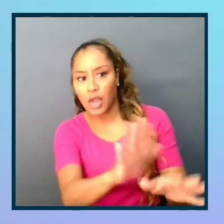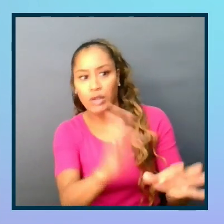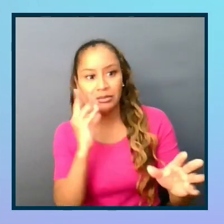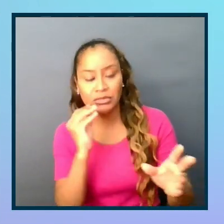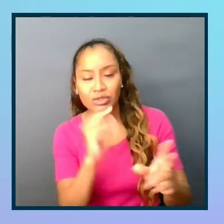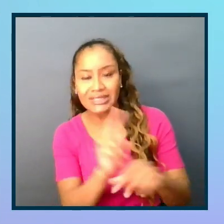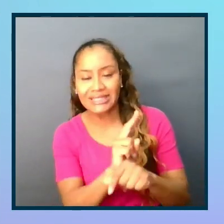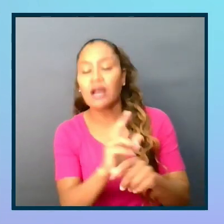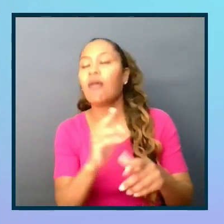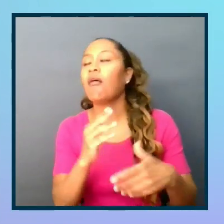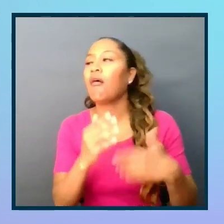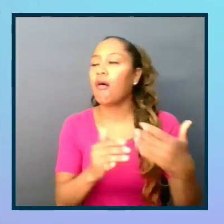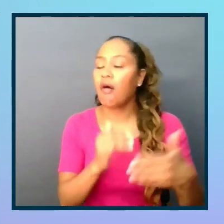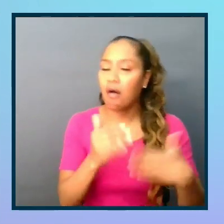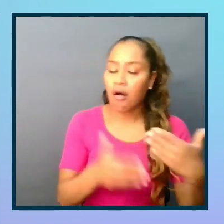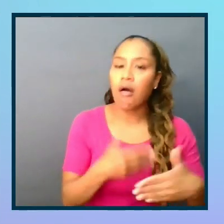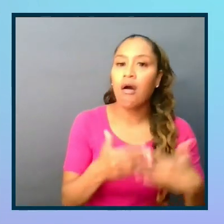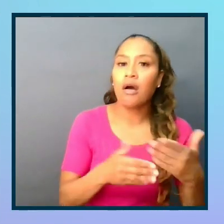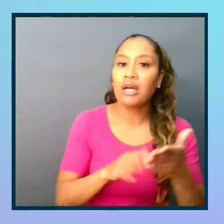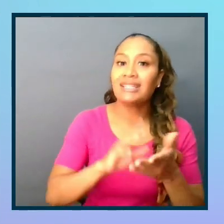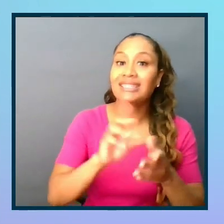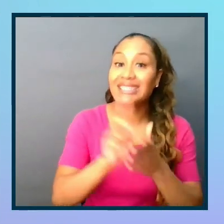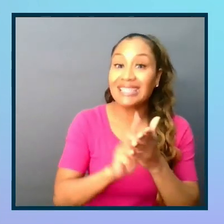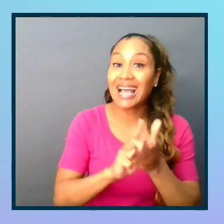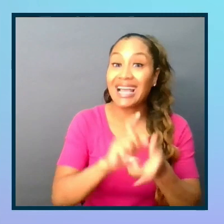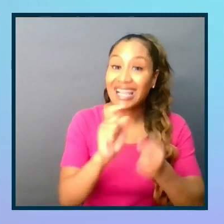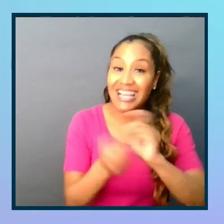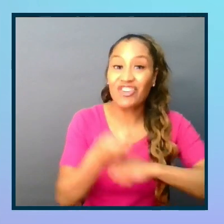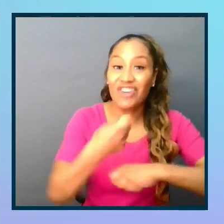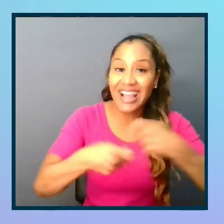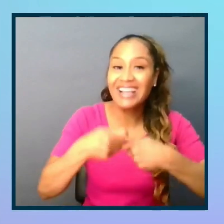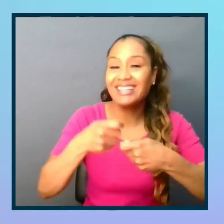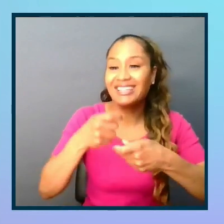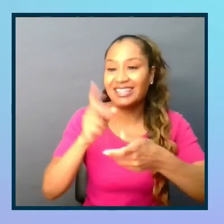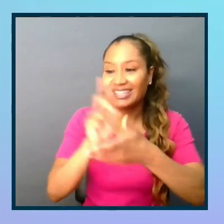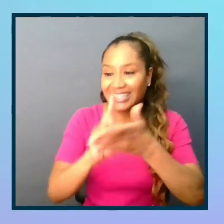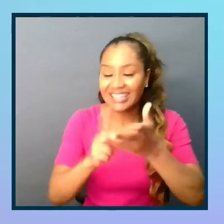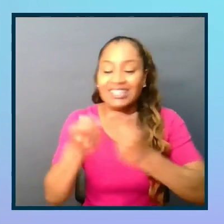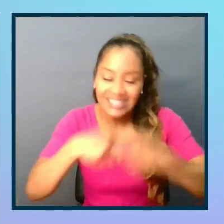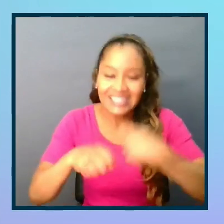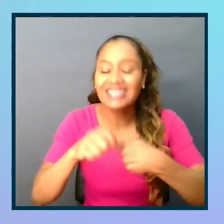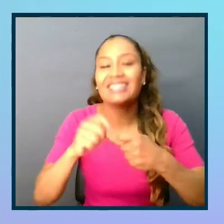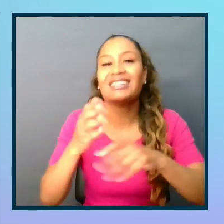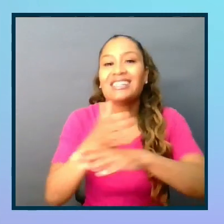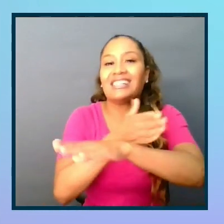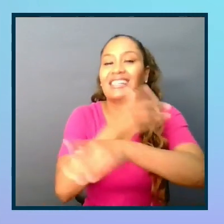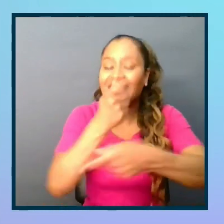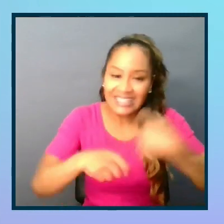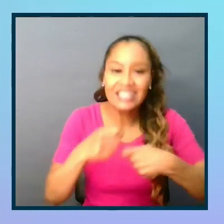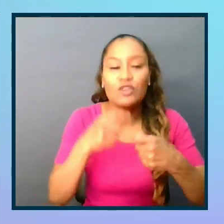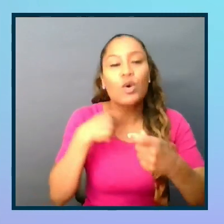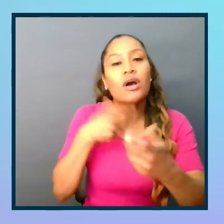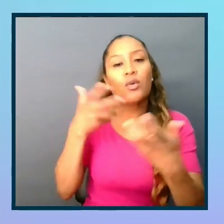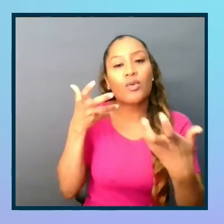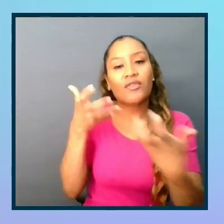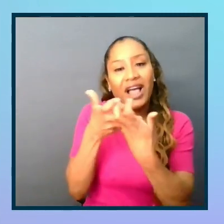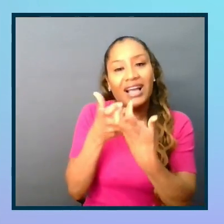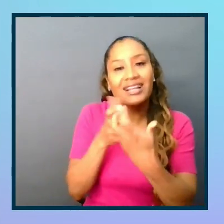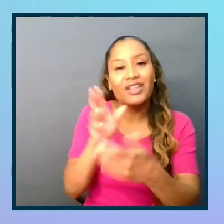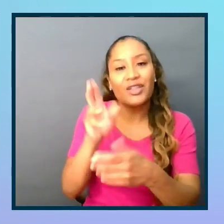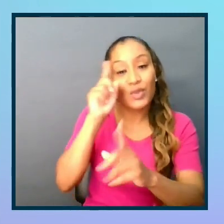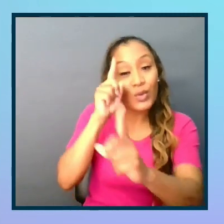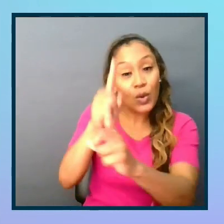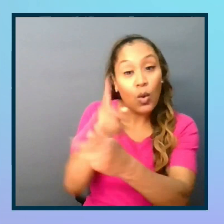the designs begin to iterate and they begin to reflect the goals of your users, development can begin